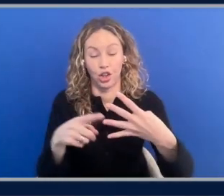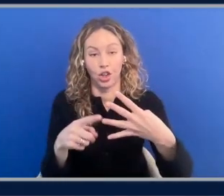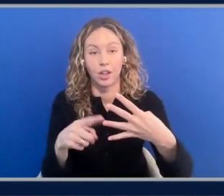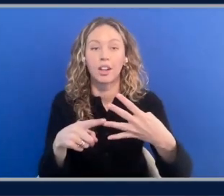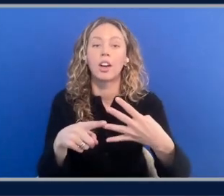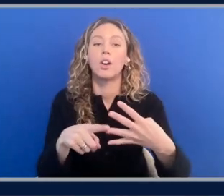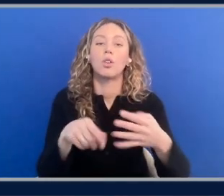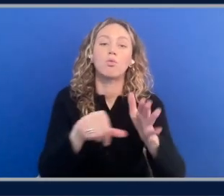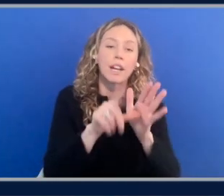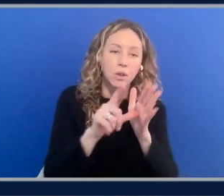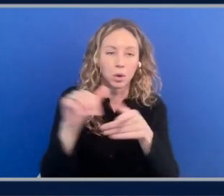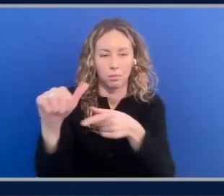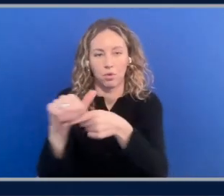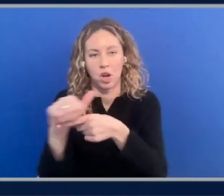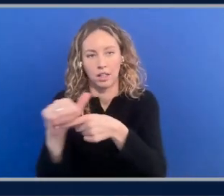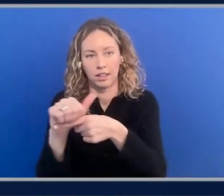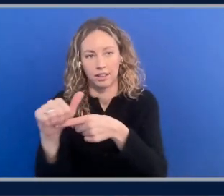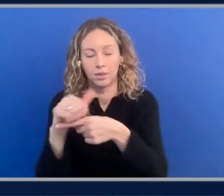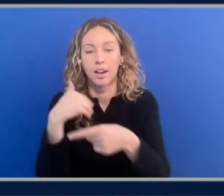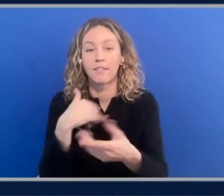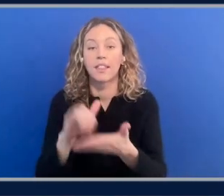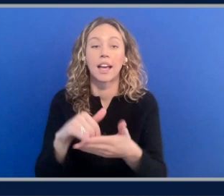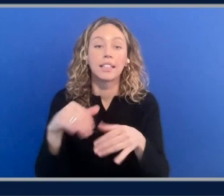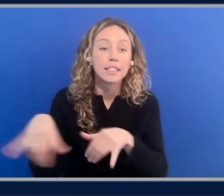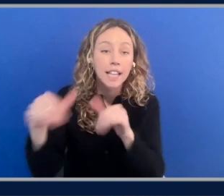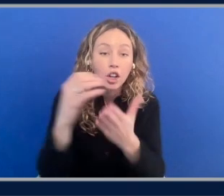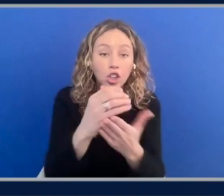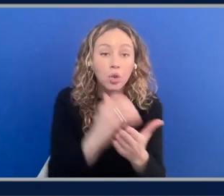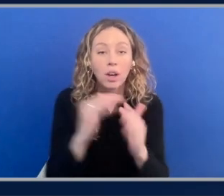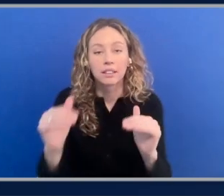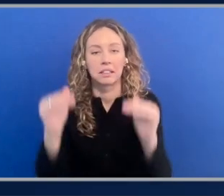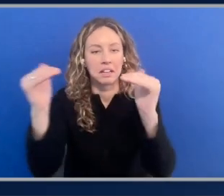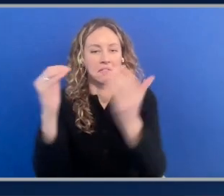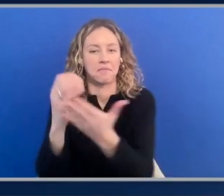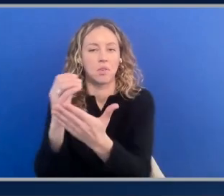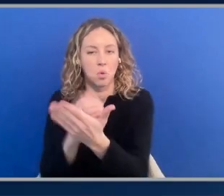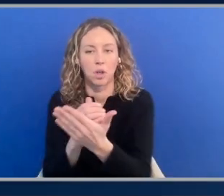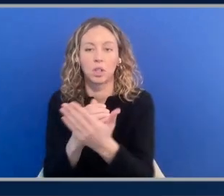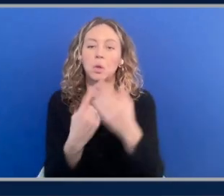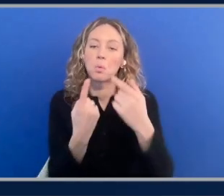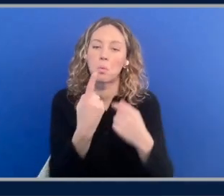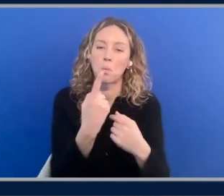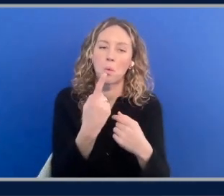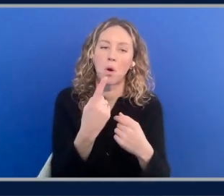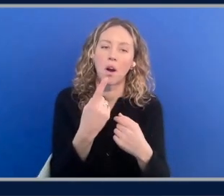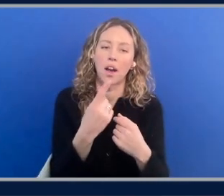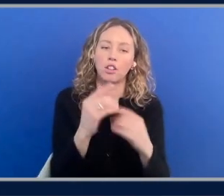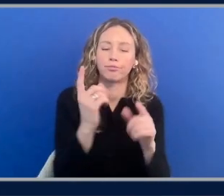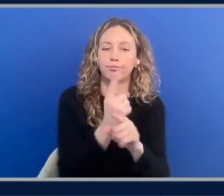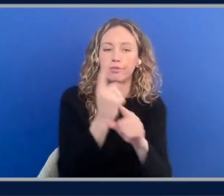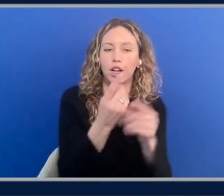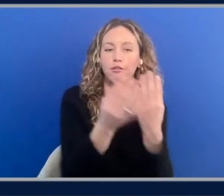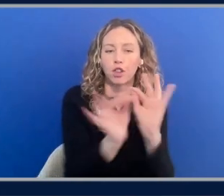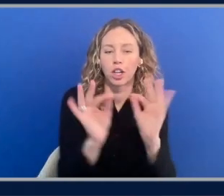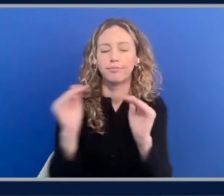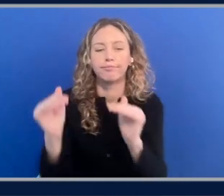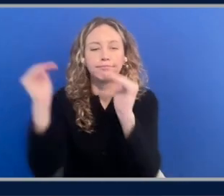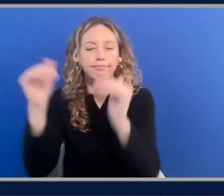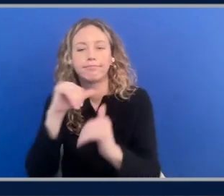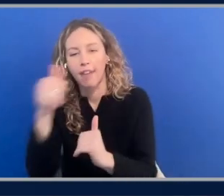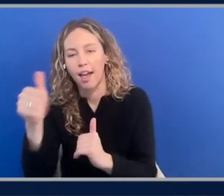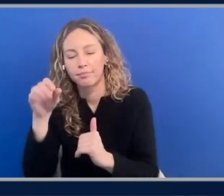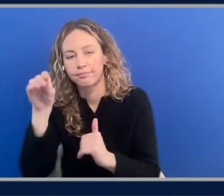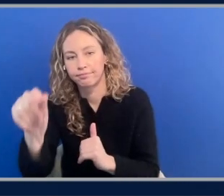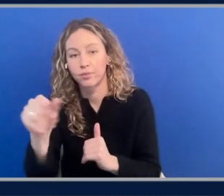have the exam prep standard course, the enhanced course, like I talked about. The one is free, one is not. One is part of the Skill Builder